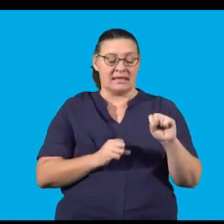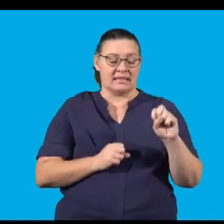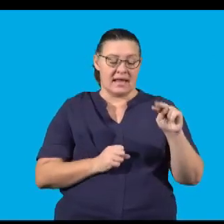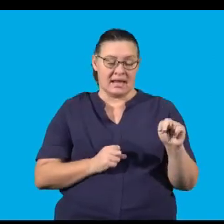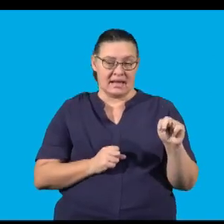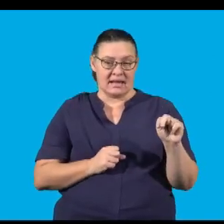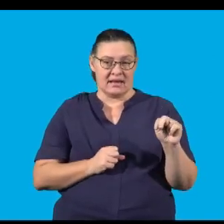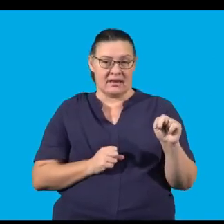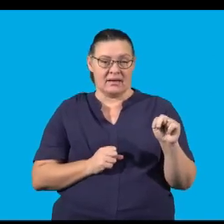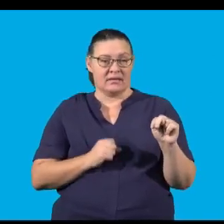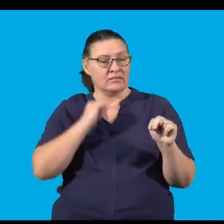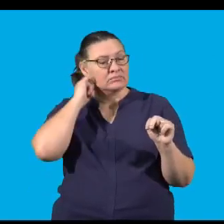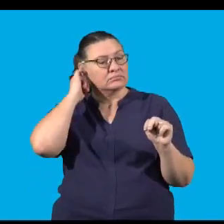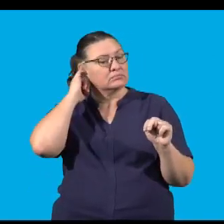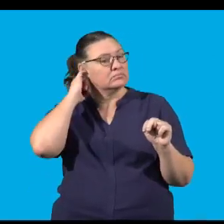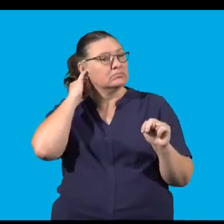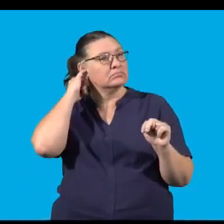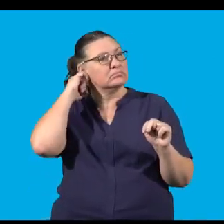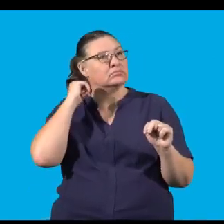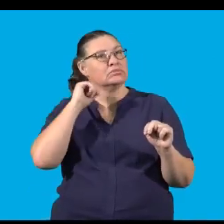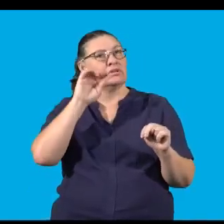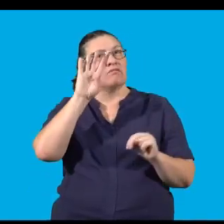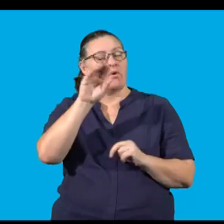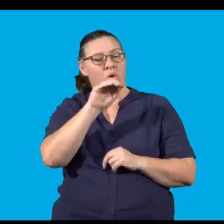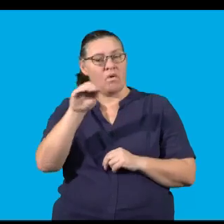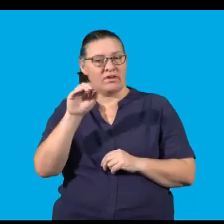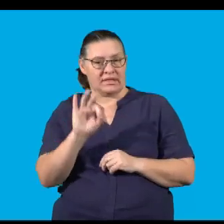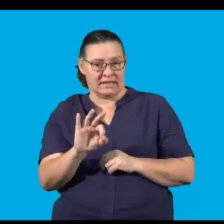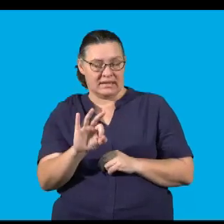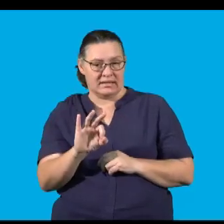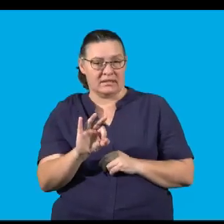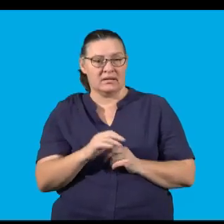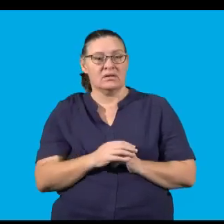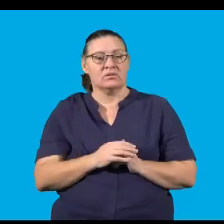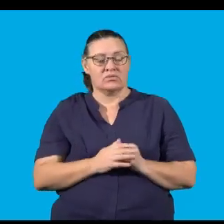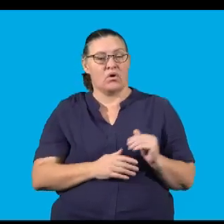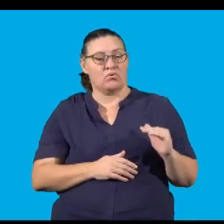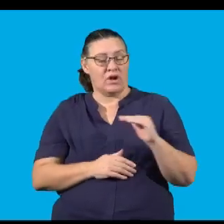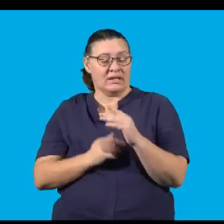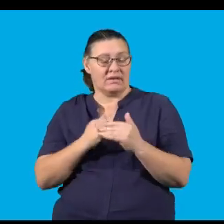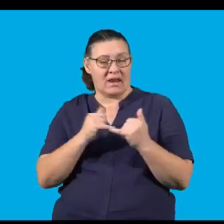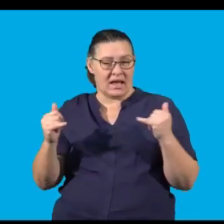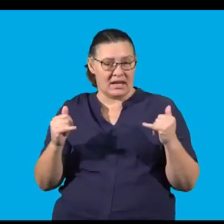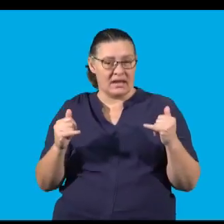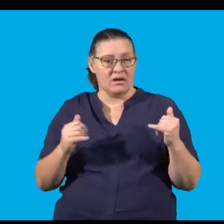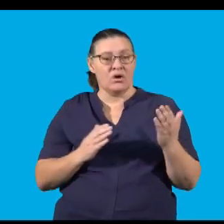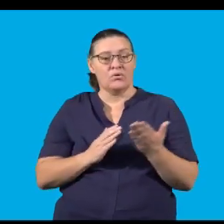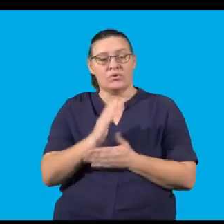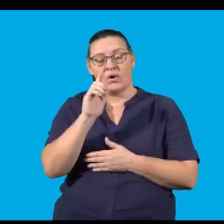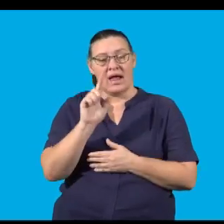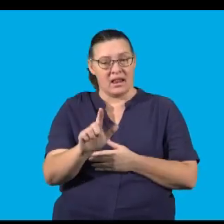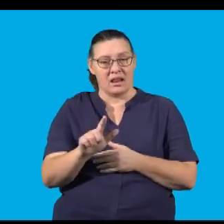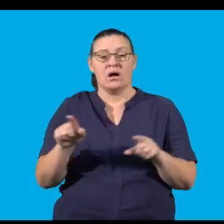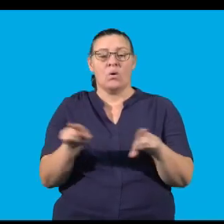SN was 4/3. So therefore, the gradient of this line that passes through L